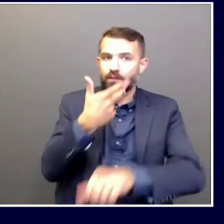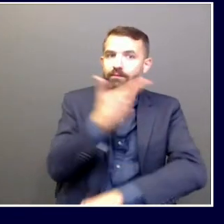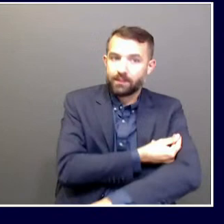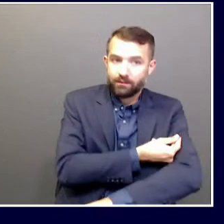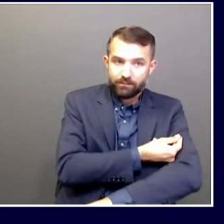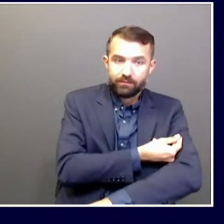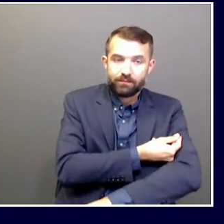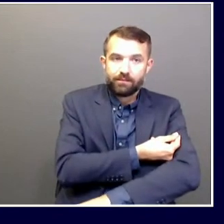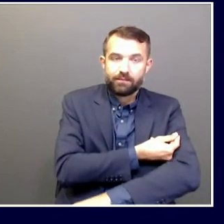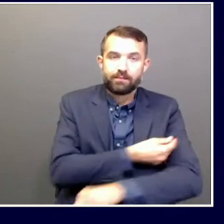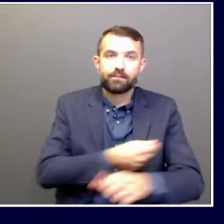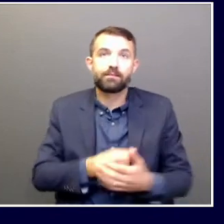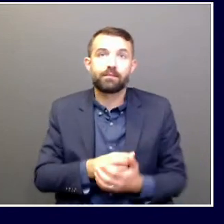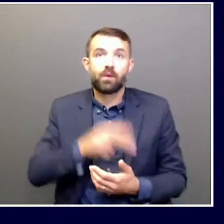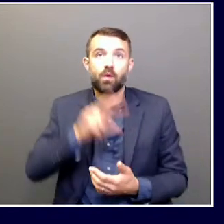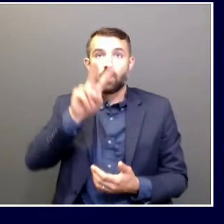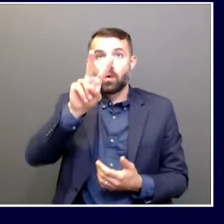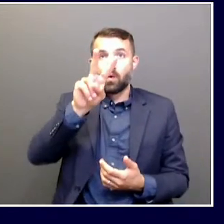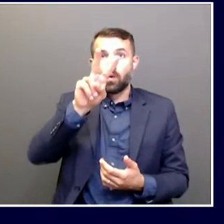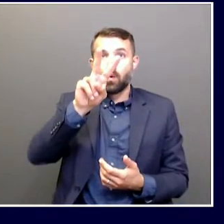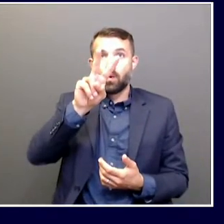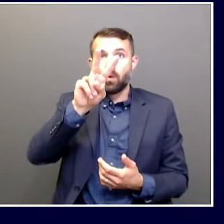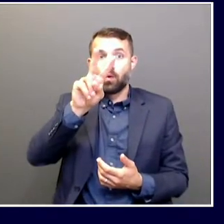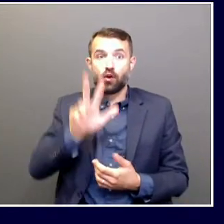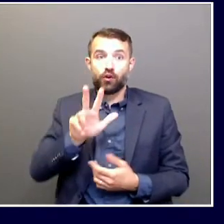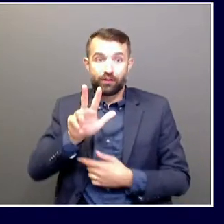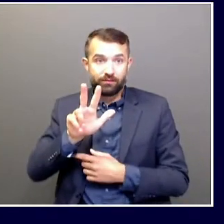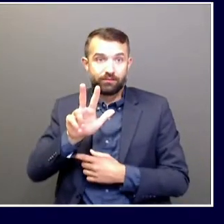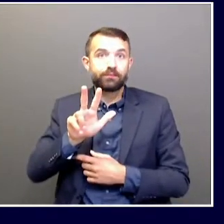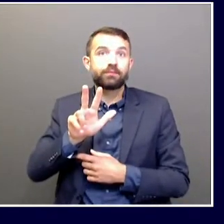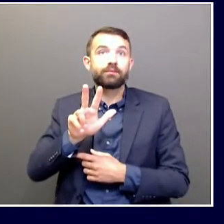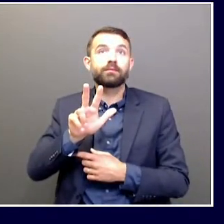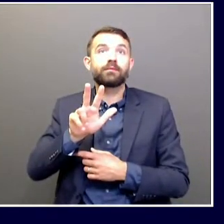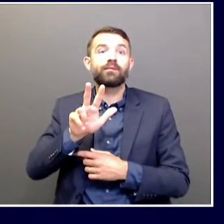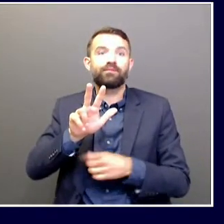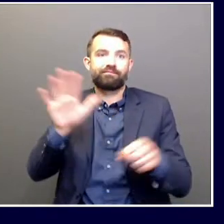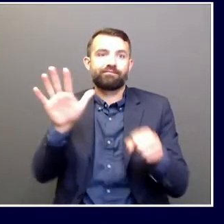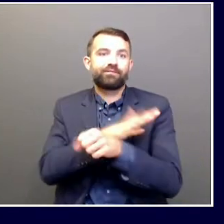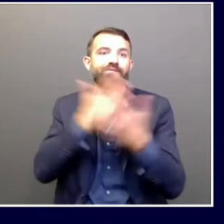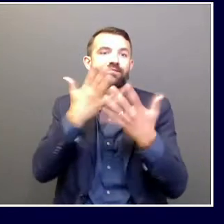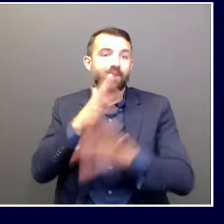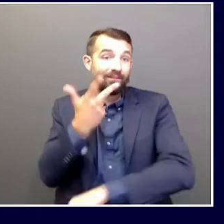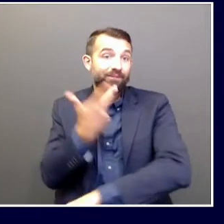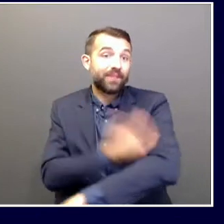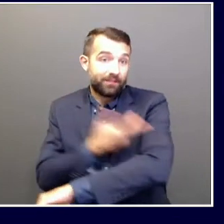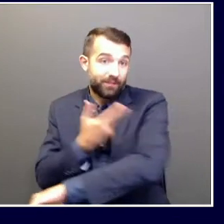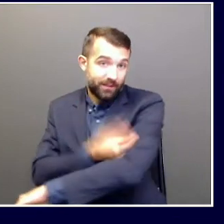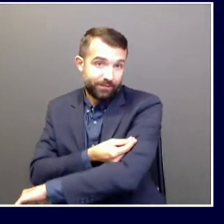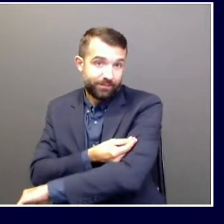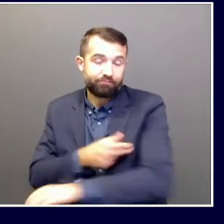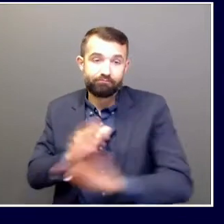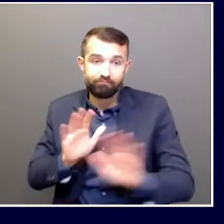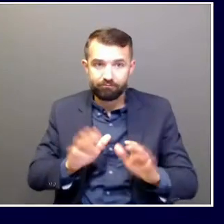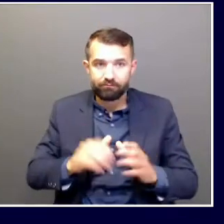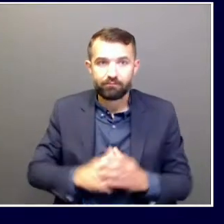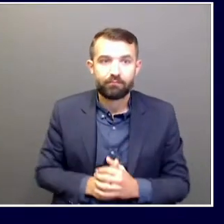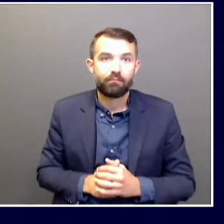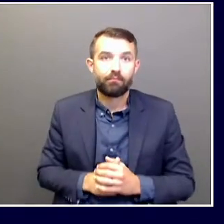right now in Maine is fully vaccinated. I want to take a second to note one other really important